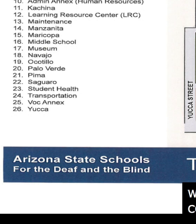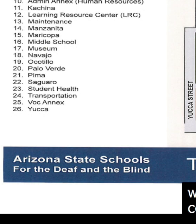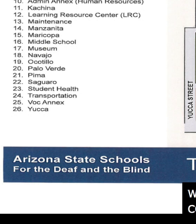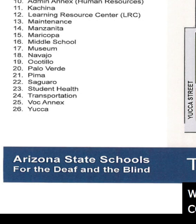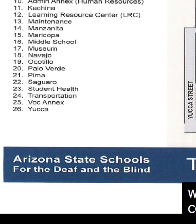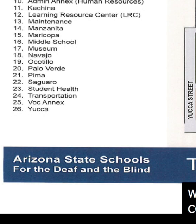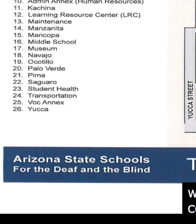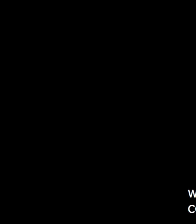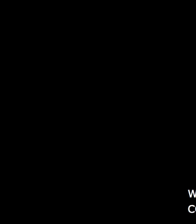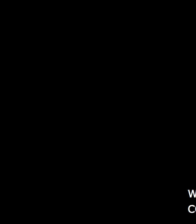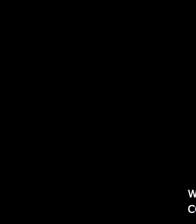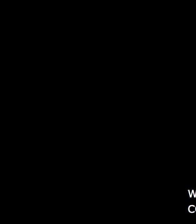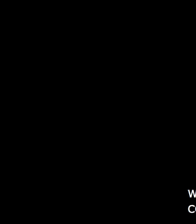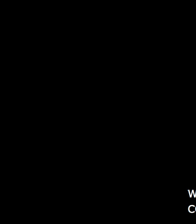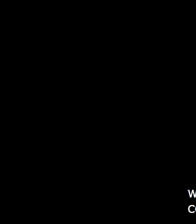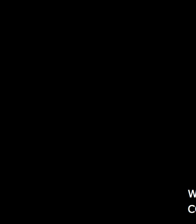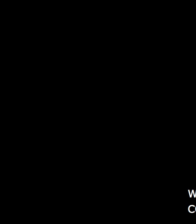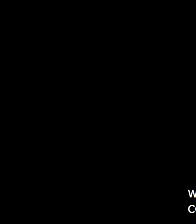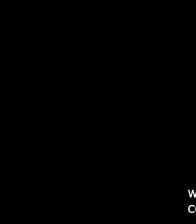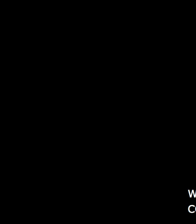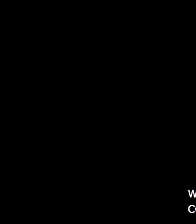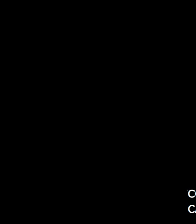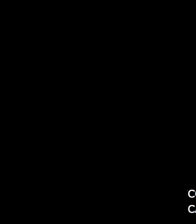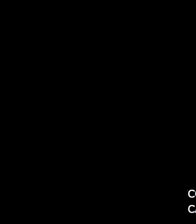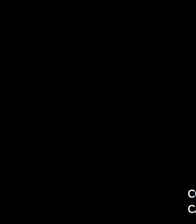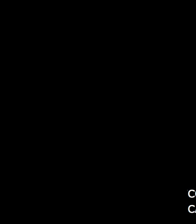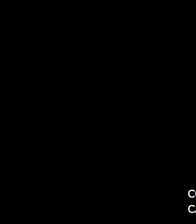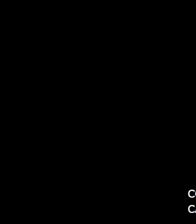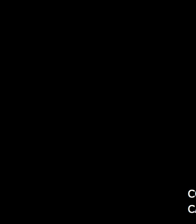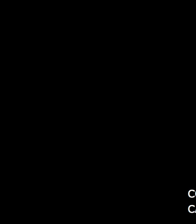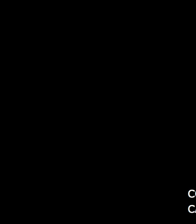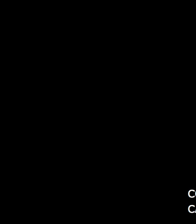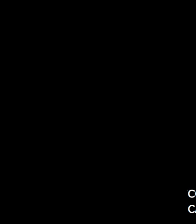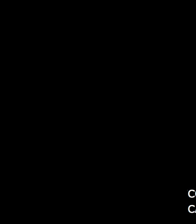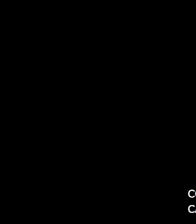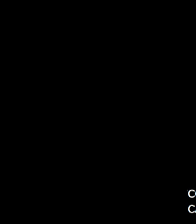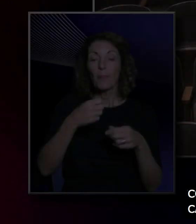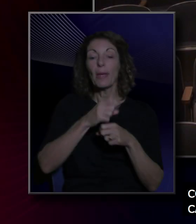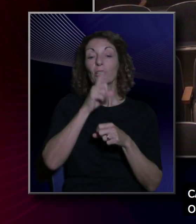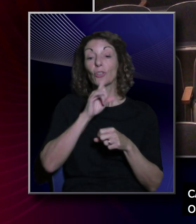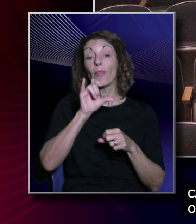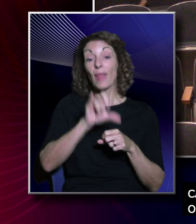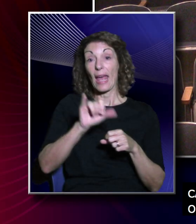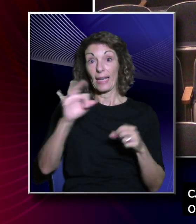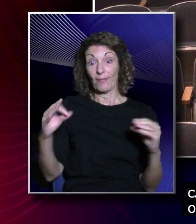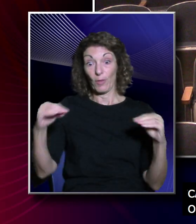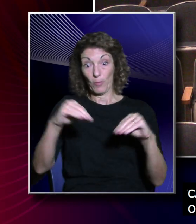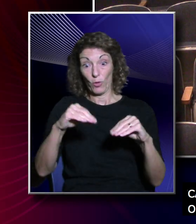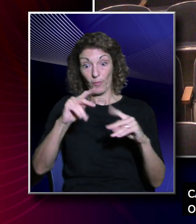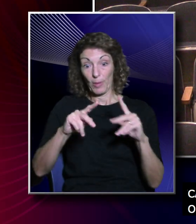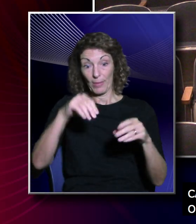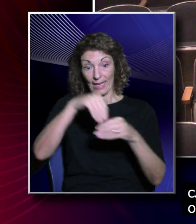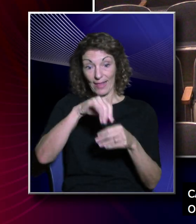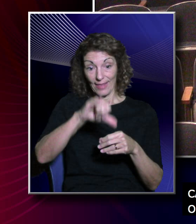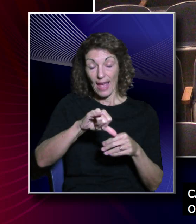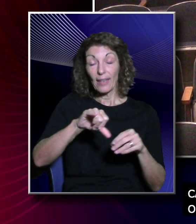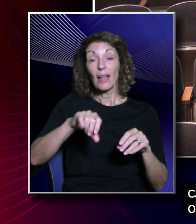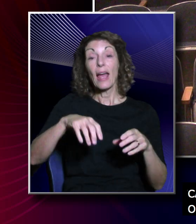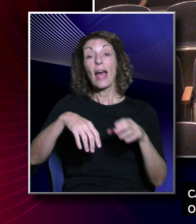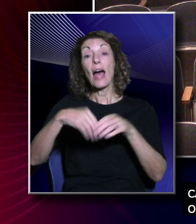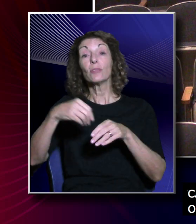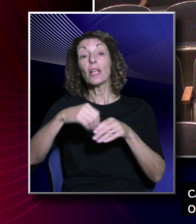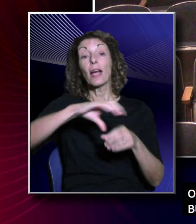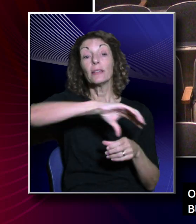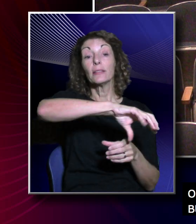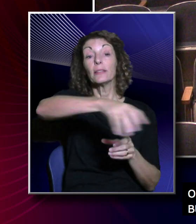as a cafeteria or a school, and made sure that those were ones that we were to move people into, and the buildings on the outskirts of the